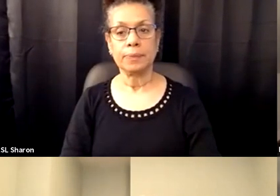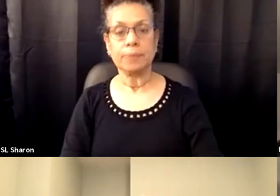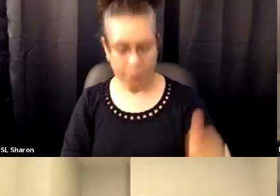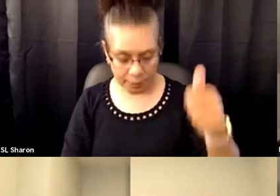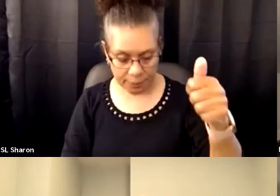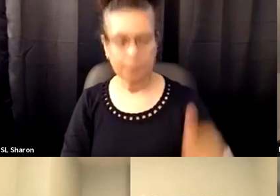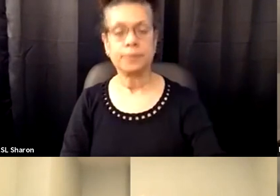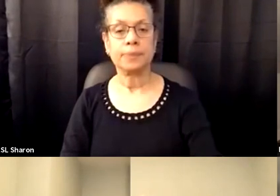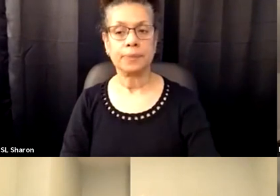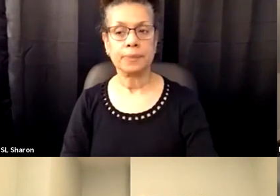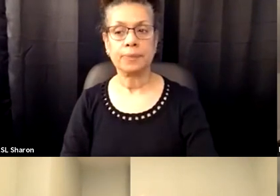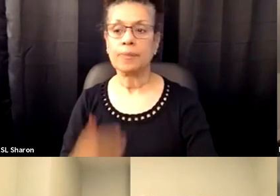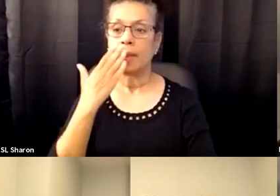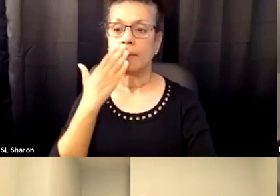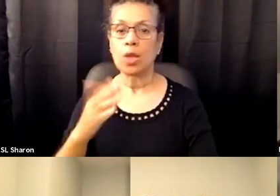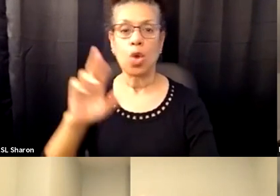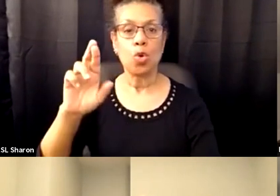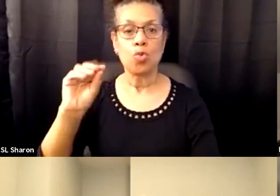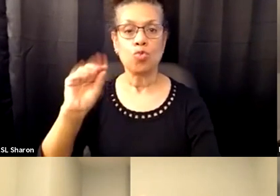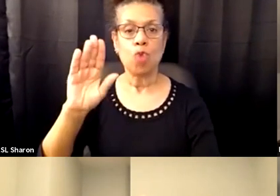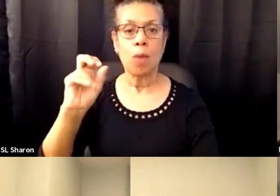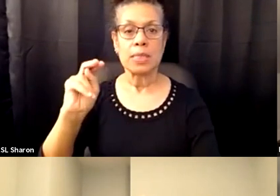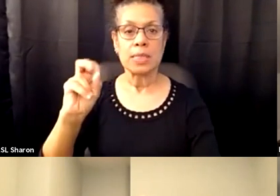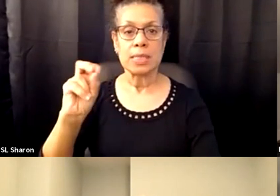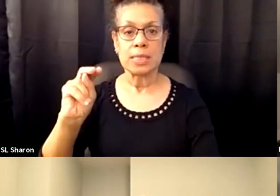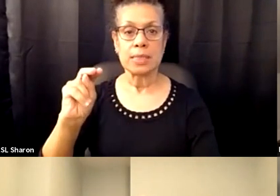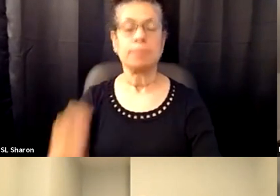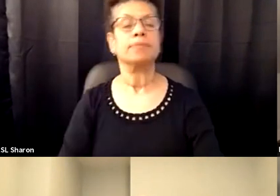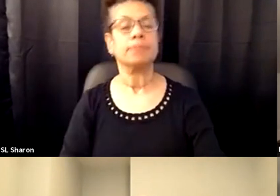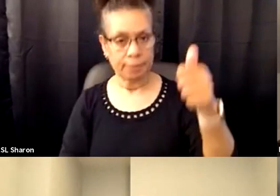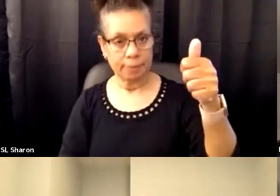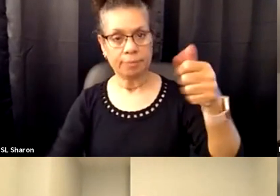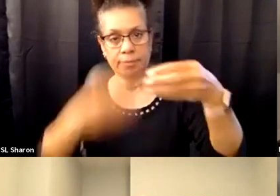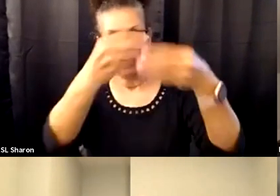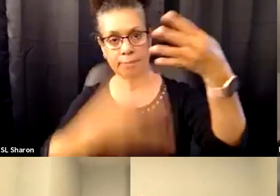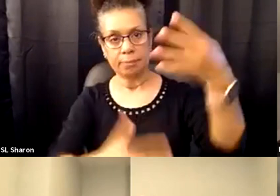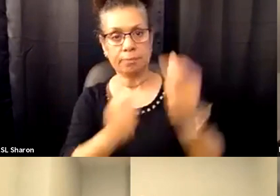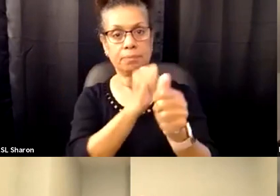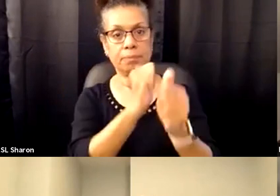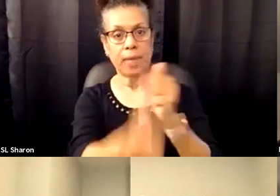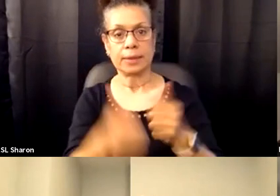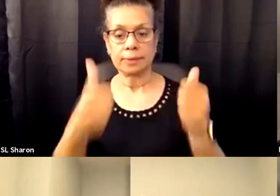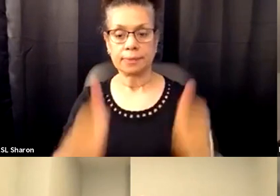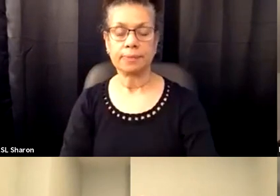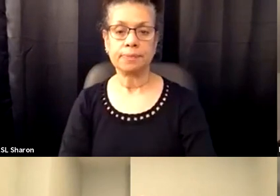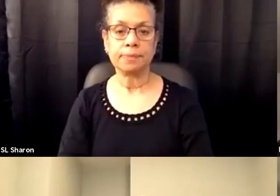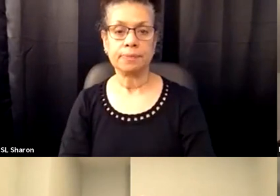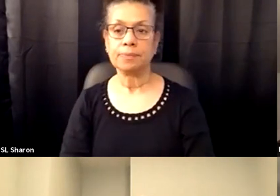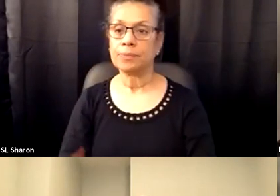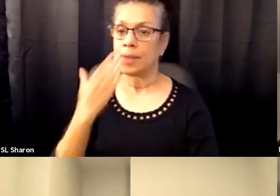yes thank you miss robinson yes the minutes are approved unanimously thank you miss